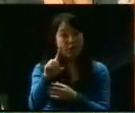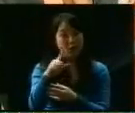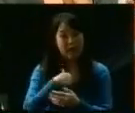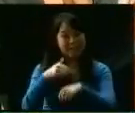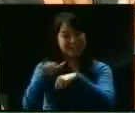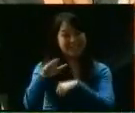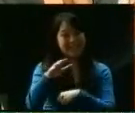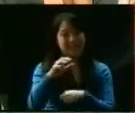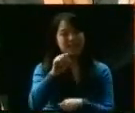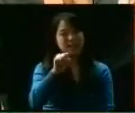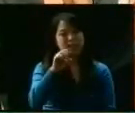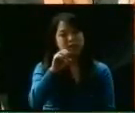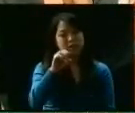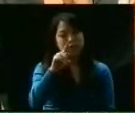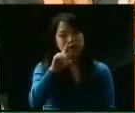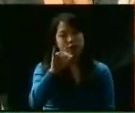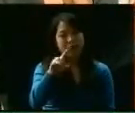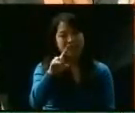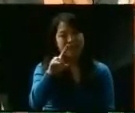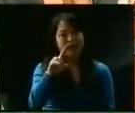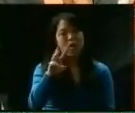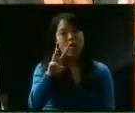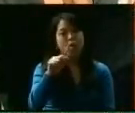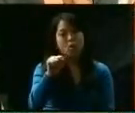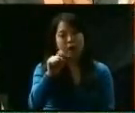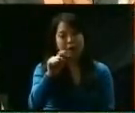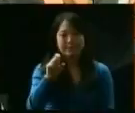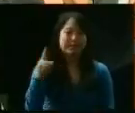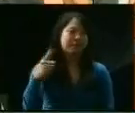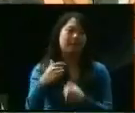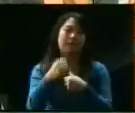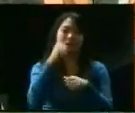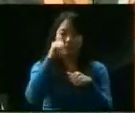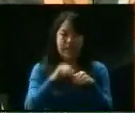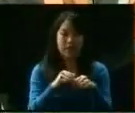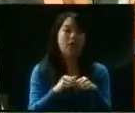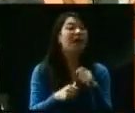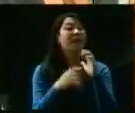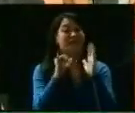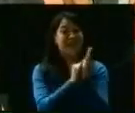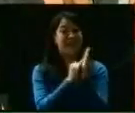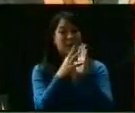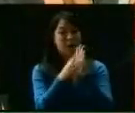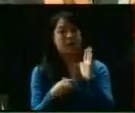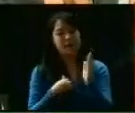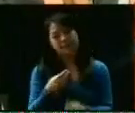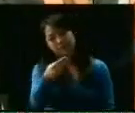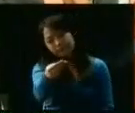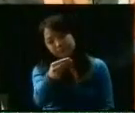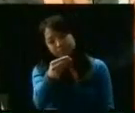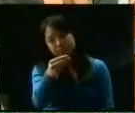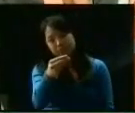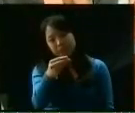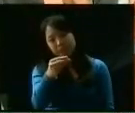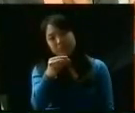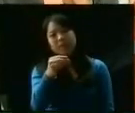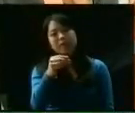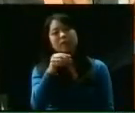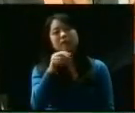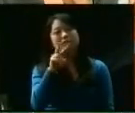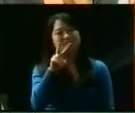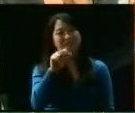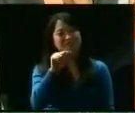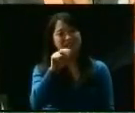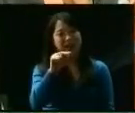another certified letter jerking me around saying, you know, we can't help you. And then I gave a copy of it to Mr. Van Gilder, the hall shopper.